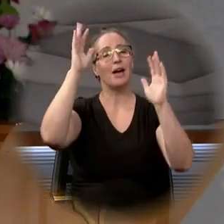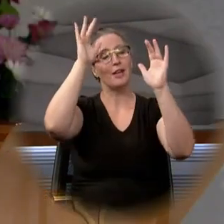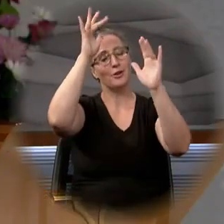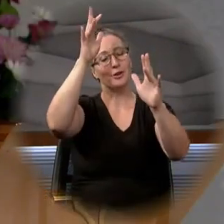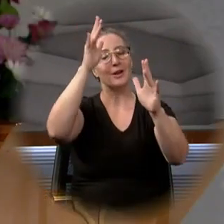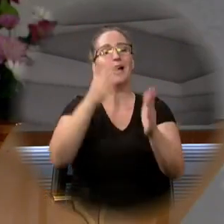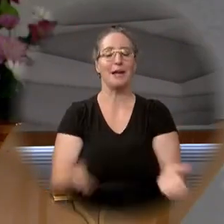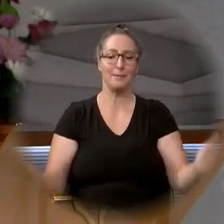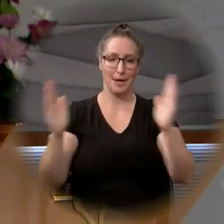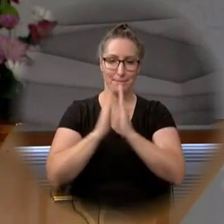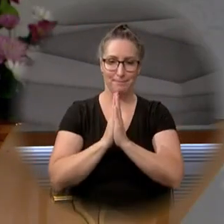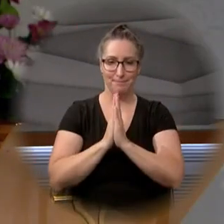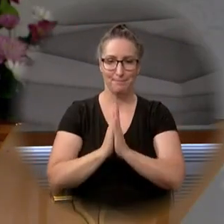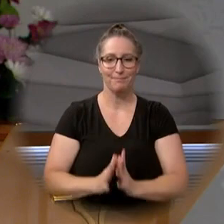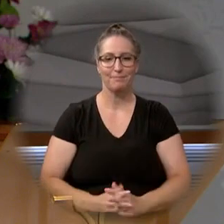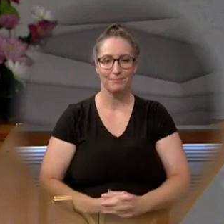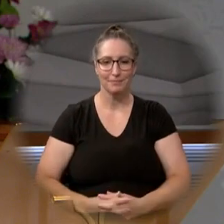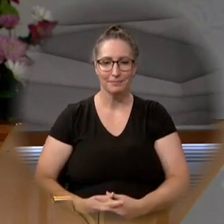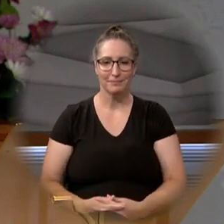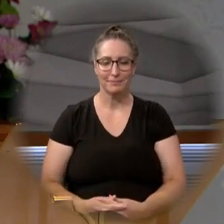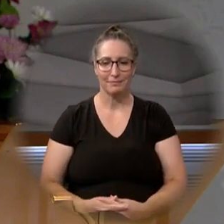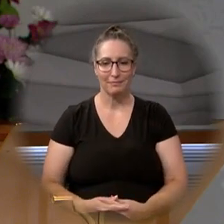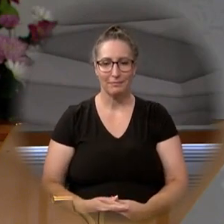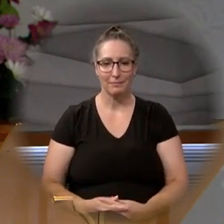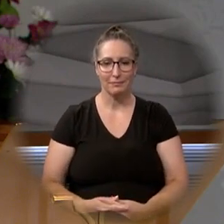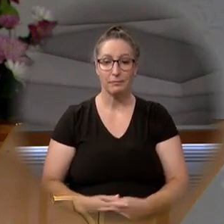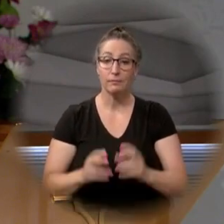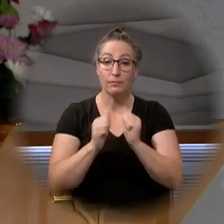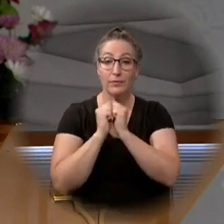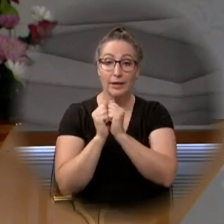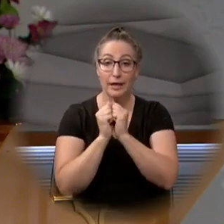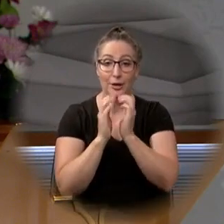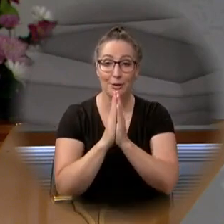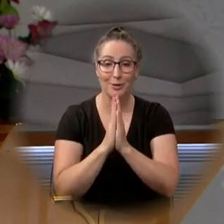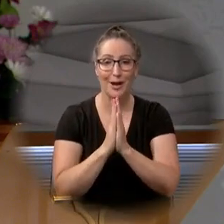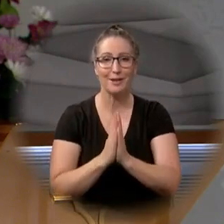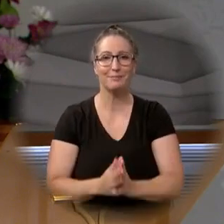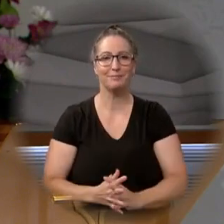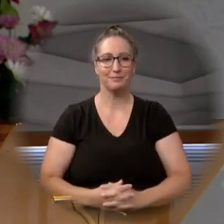God the Father. Amen. Let us pray.